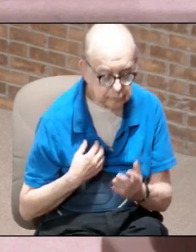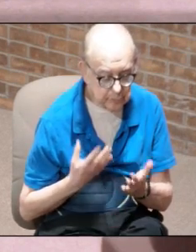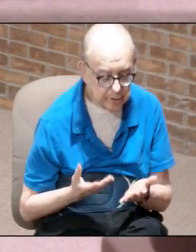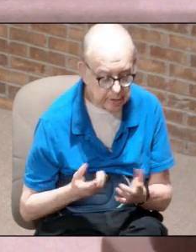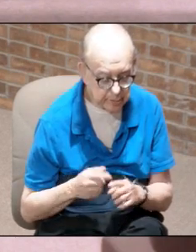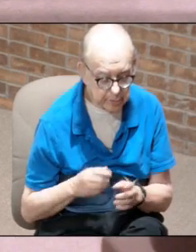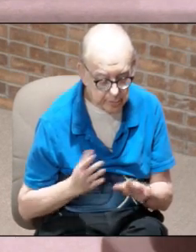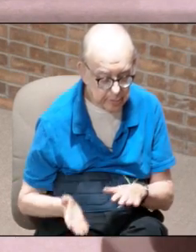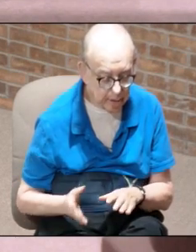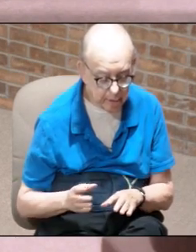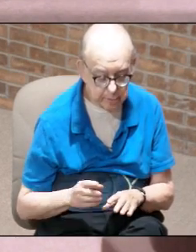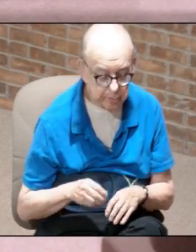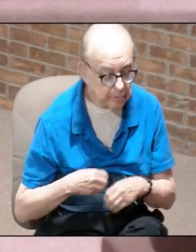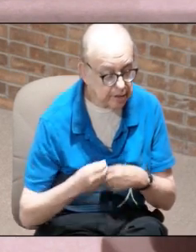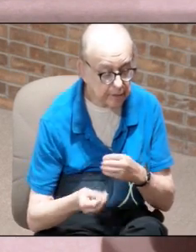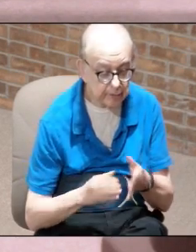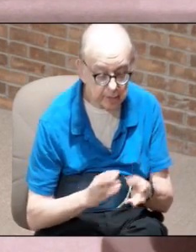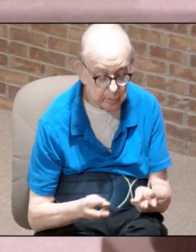it away?